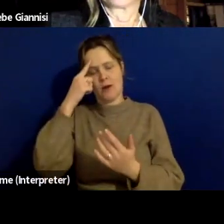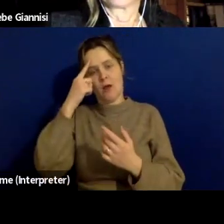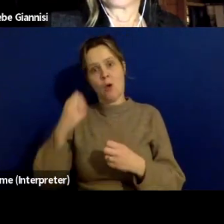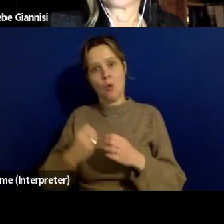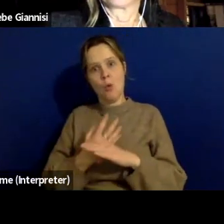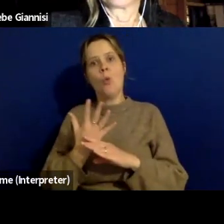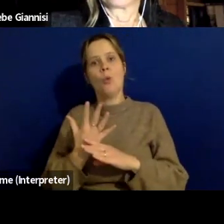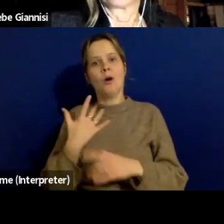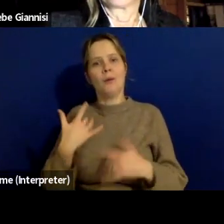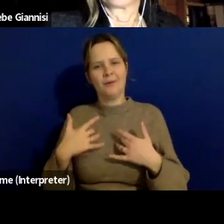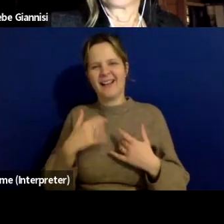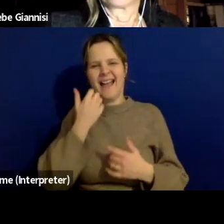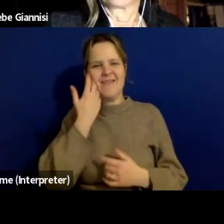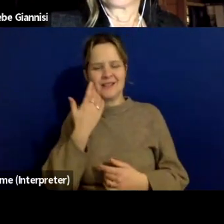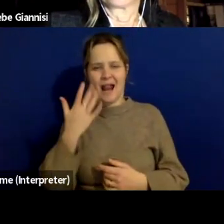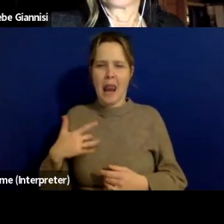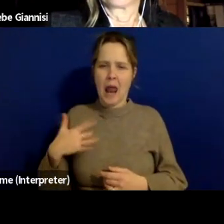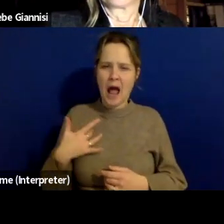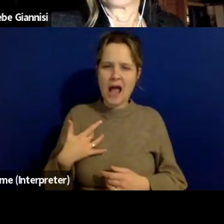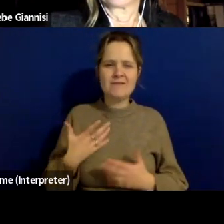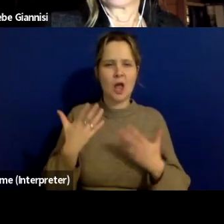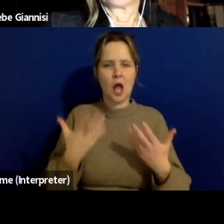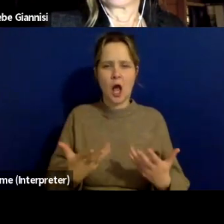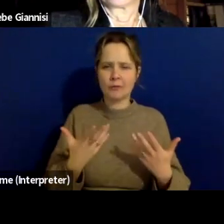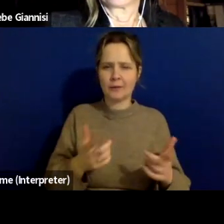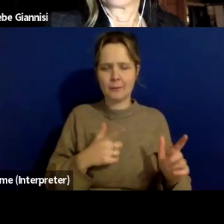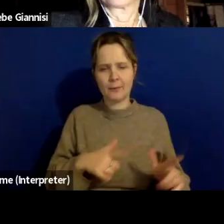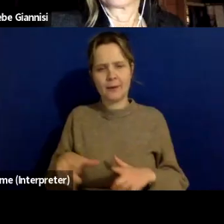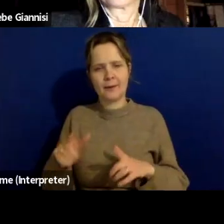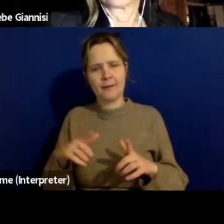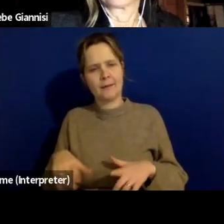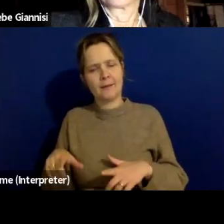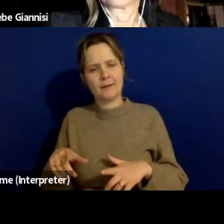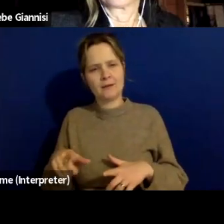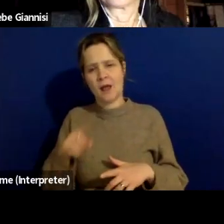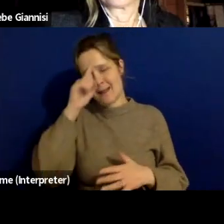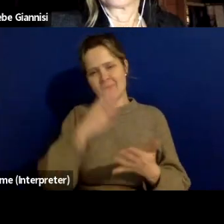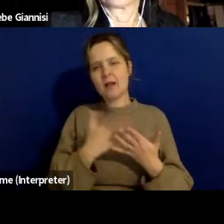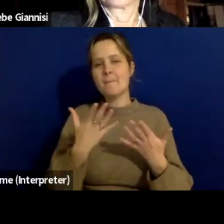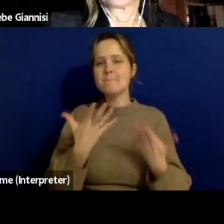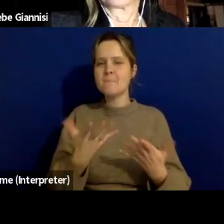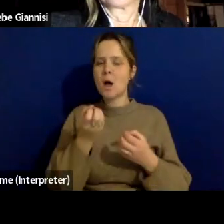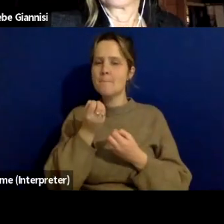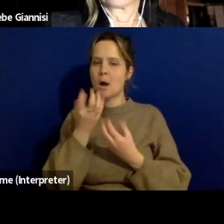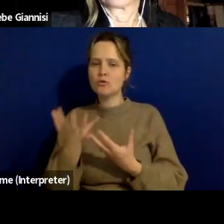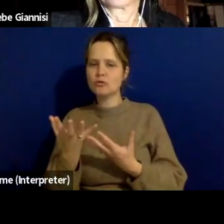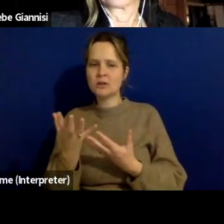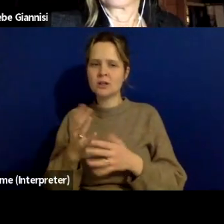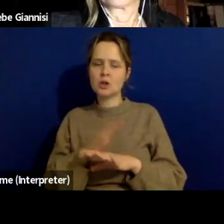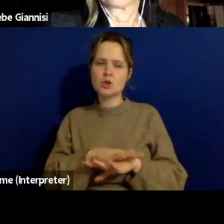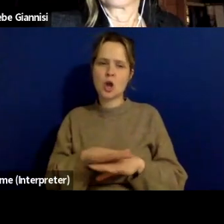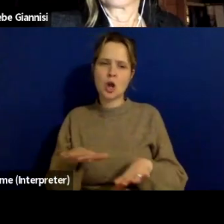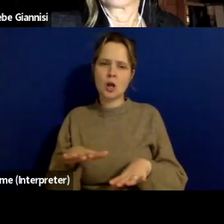everyday life and the courage that anyone needs. I mean, I believe that poetry is not just to